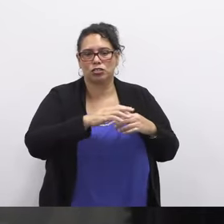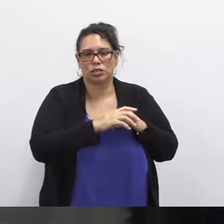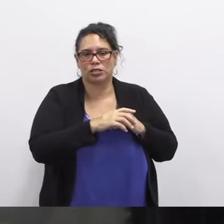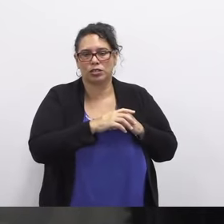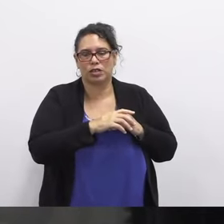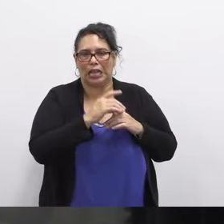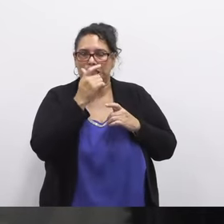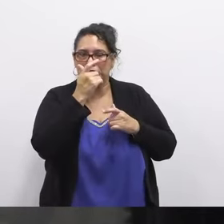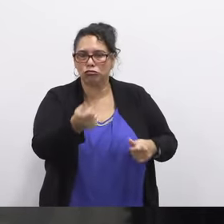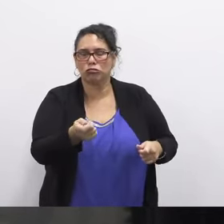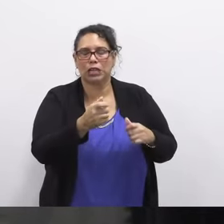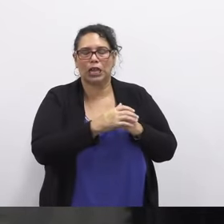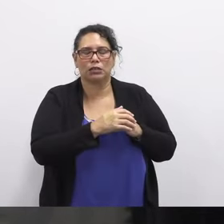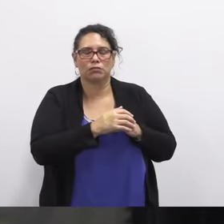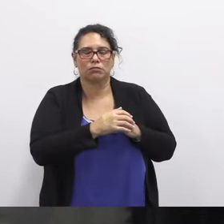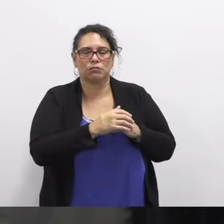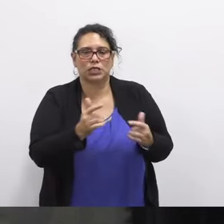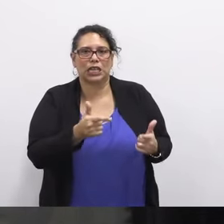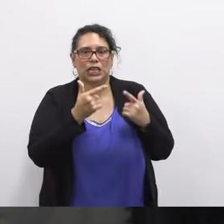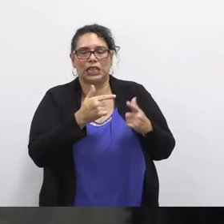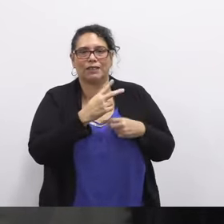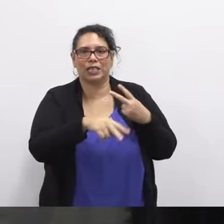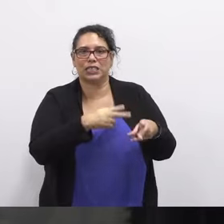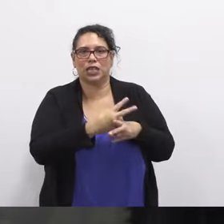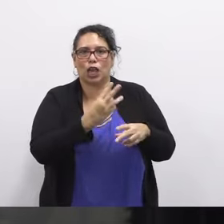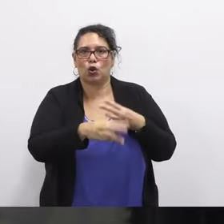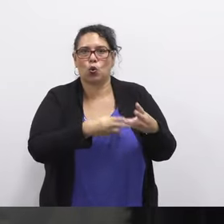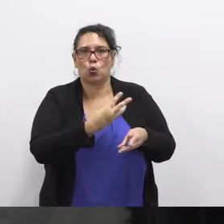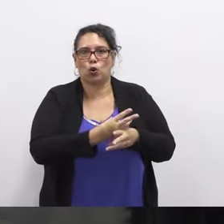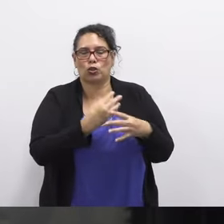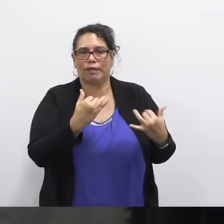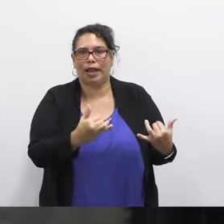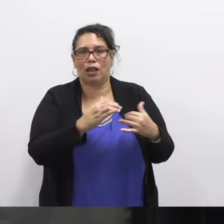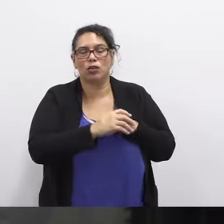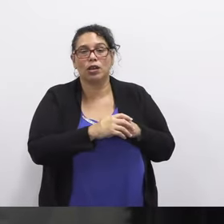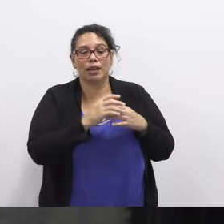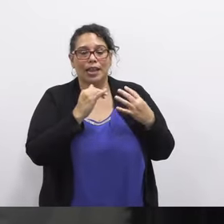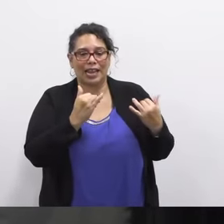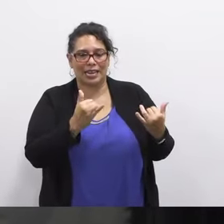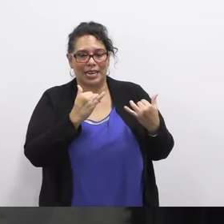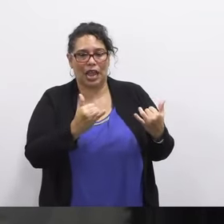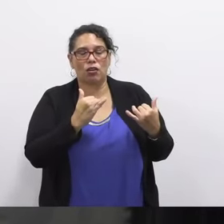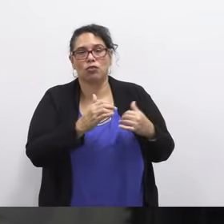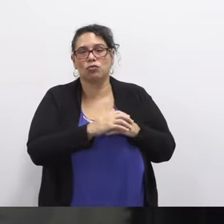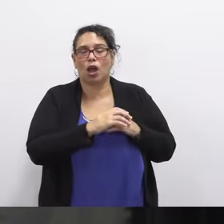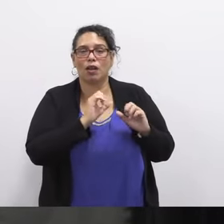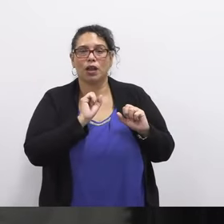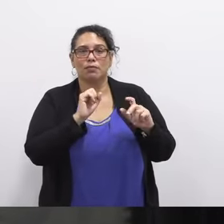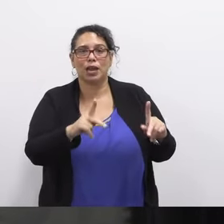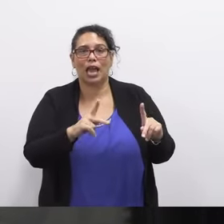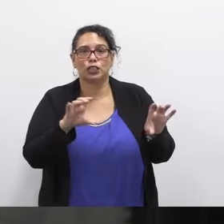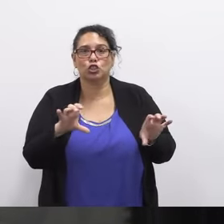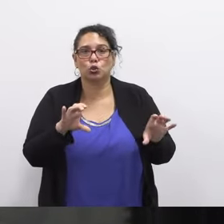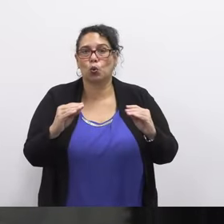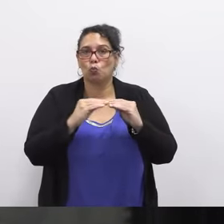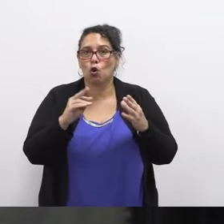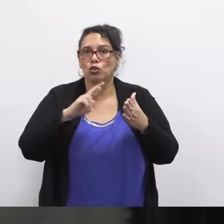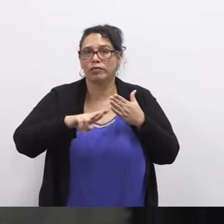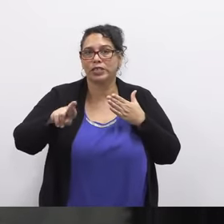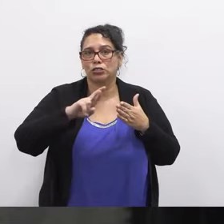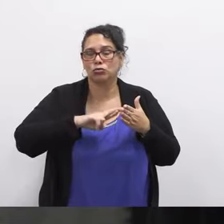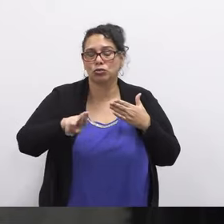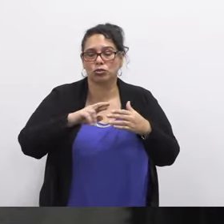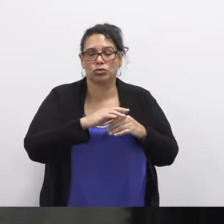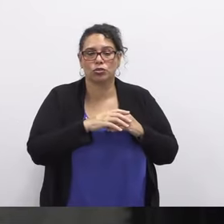very interesting to live in this type of a world that we're living in right now. So now what I've done is I've gone back to do some more research